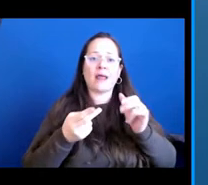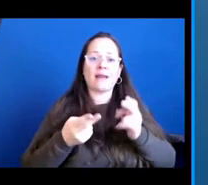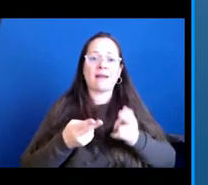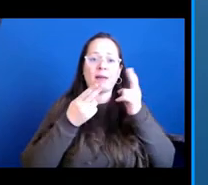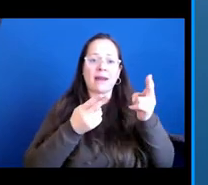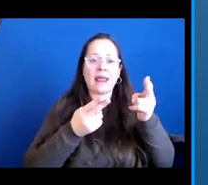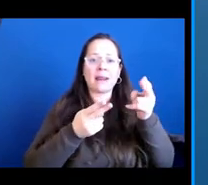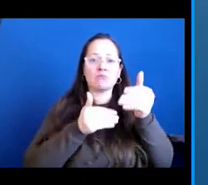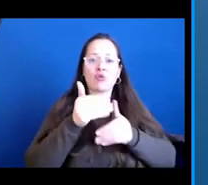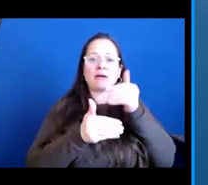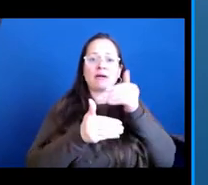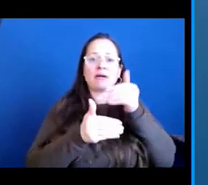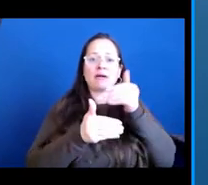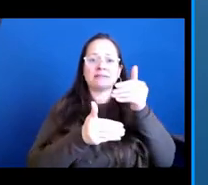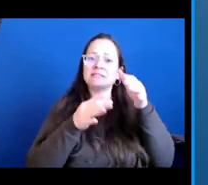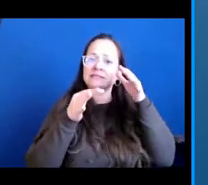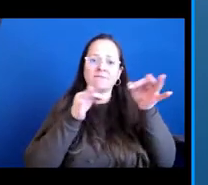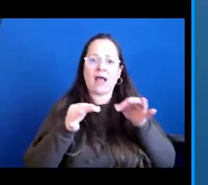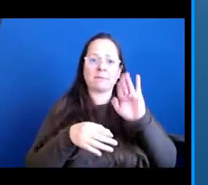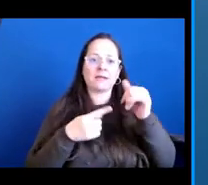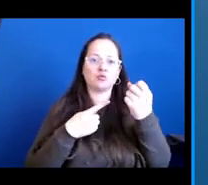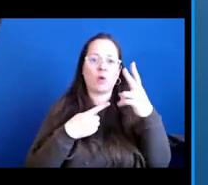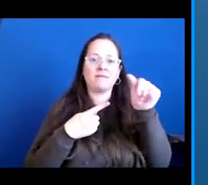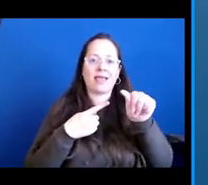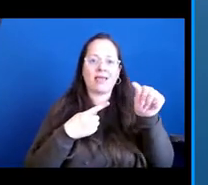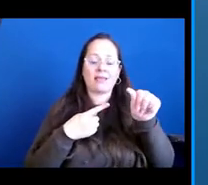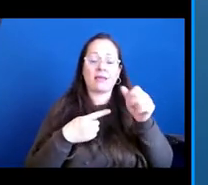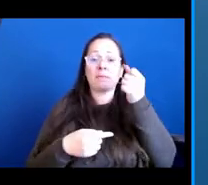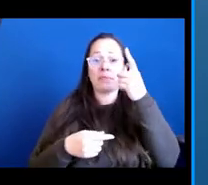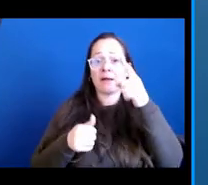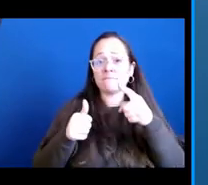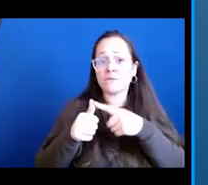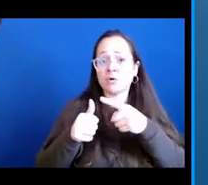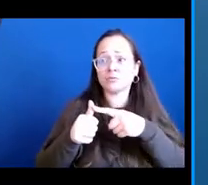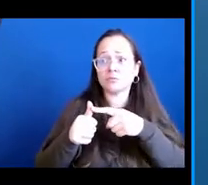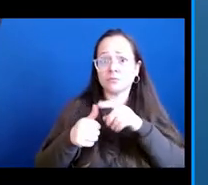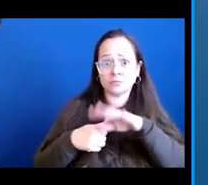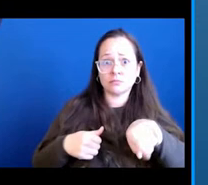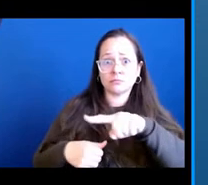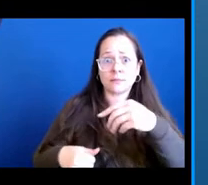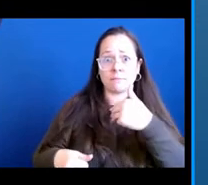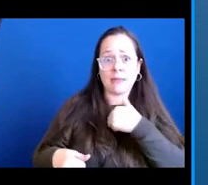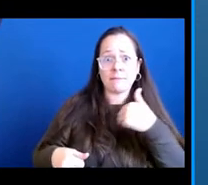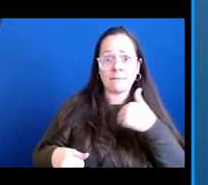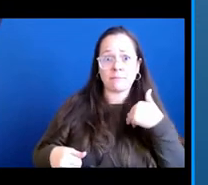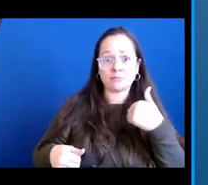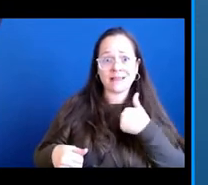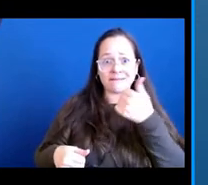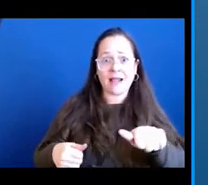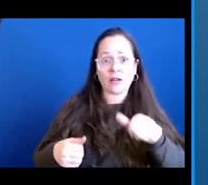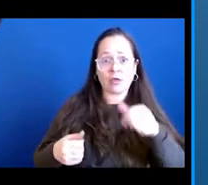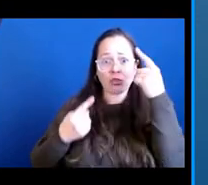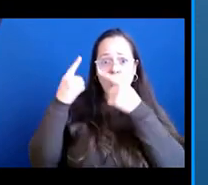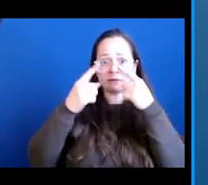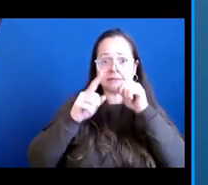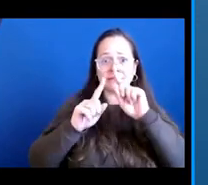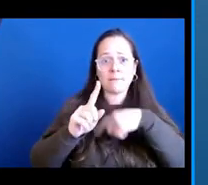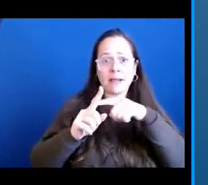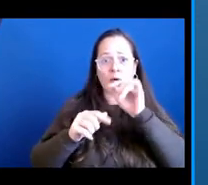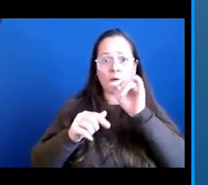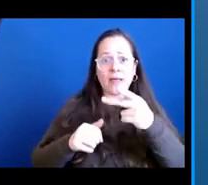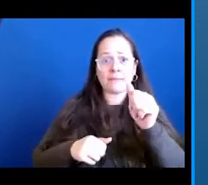but first do any members have thoughts on the early window or the proposed package that they'd like to